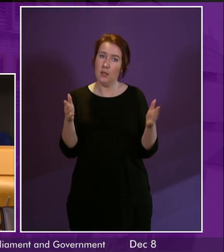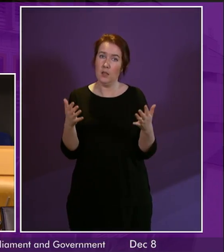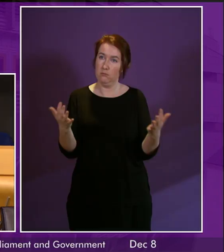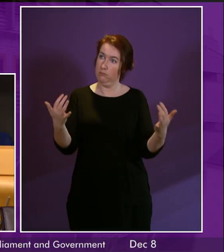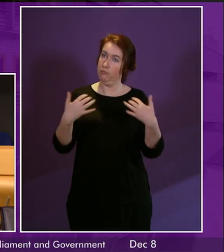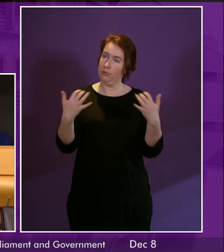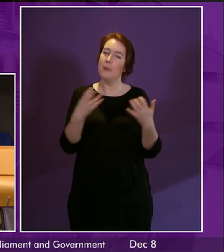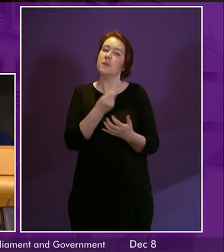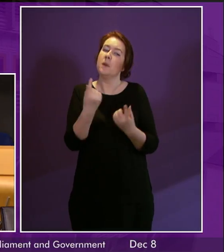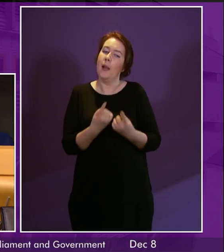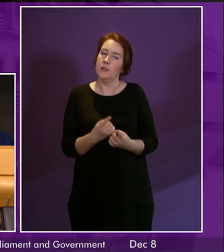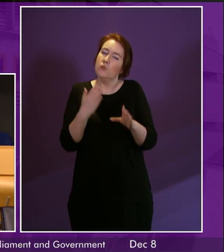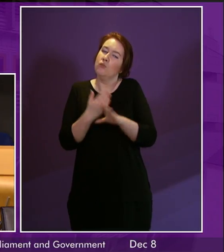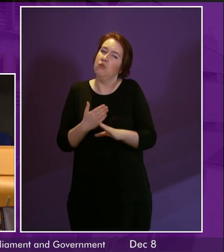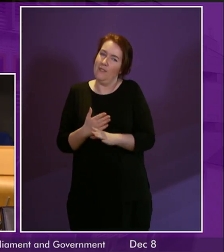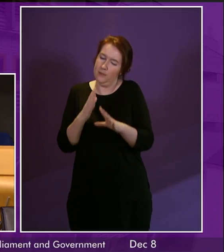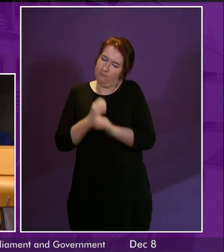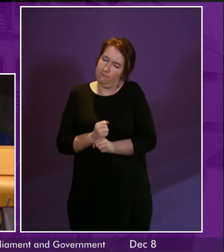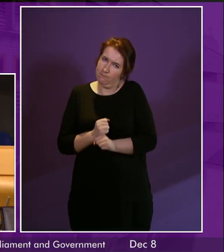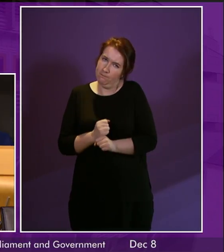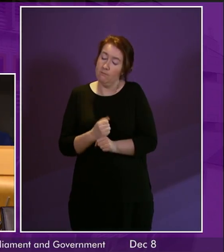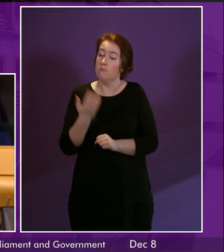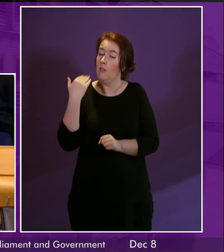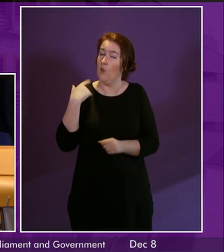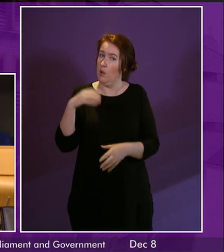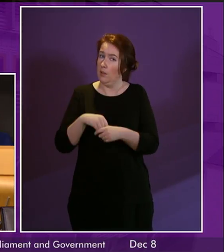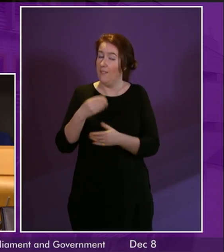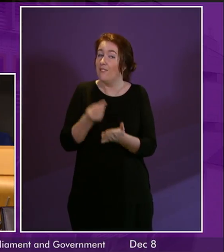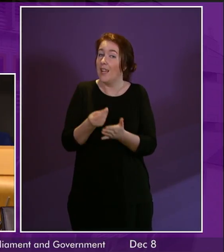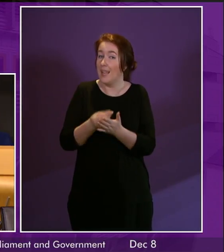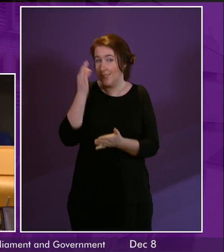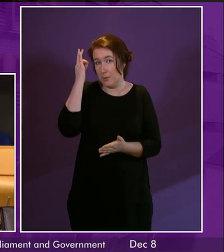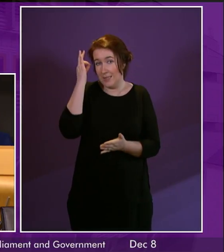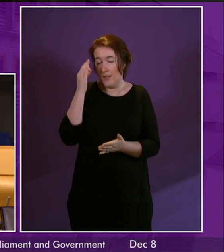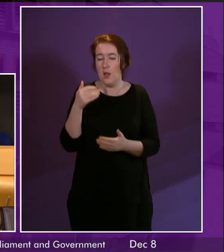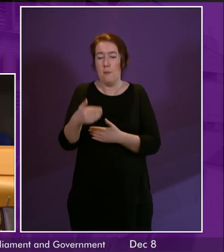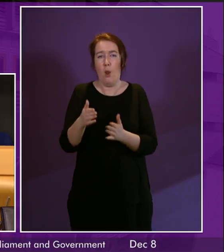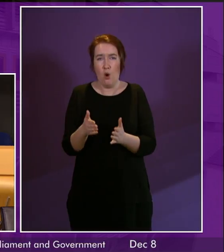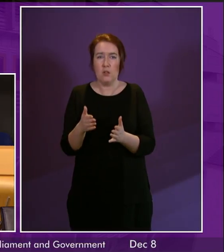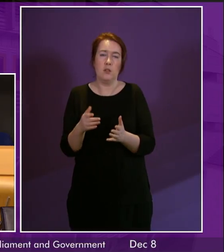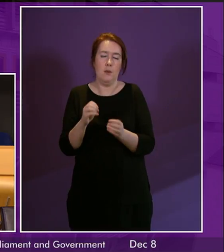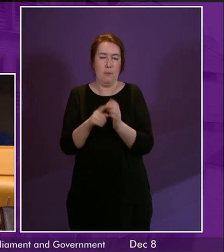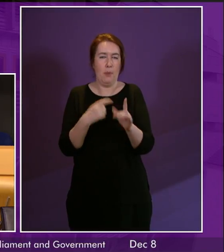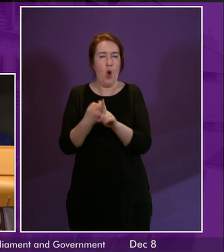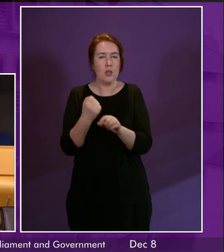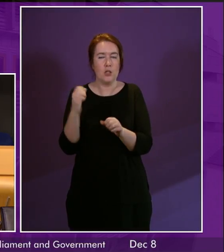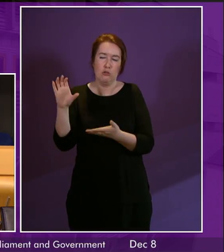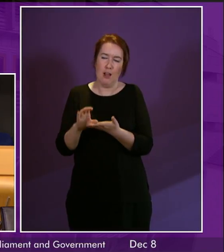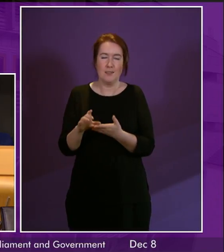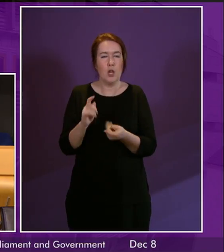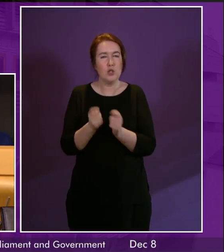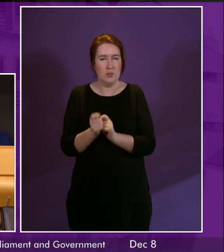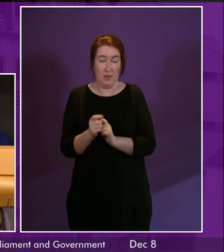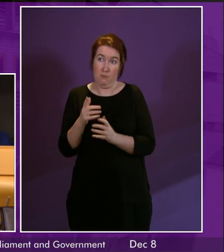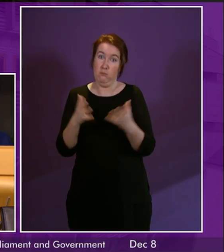items in private. Previously, when I was in the Finance Committee, the block grant adjustment, it was a major issue around the time